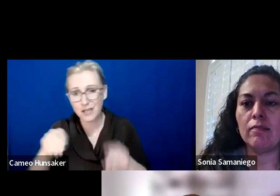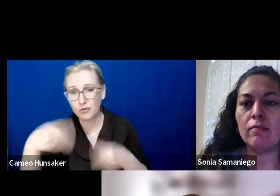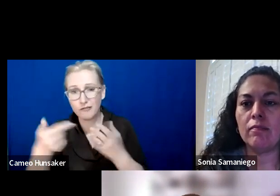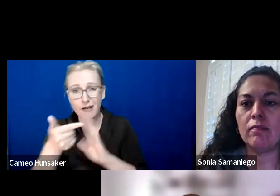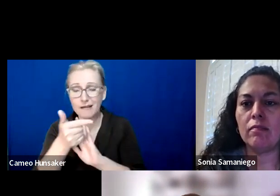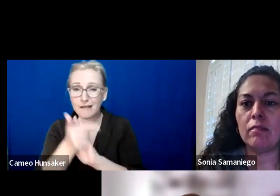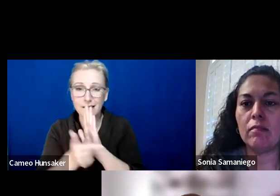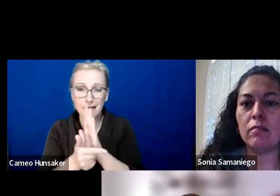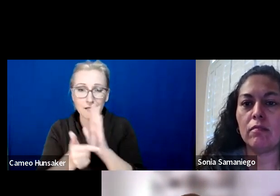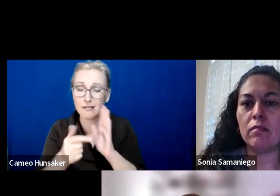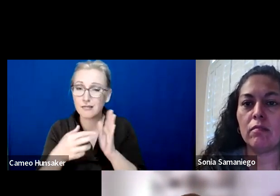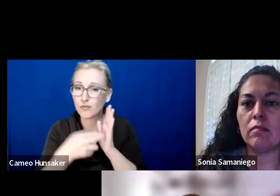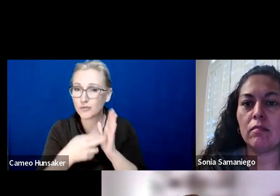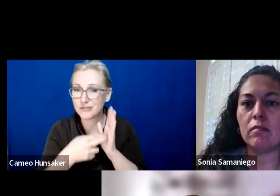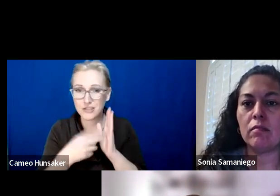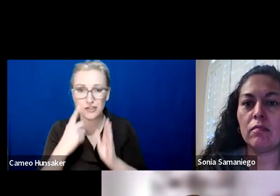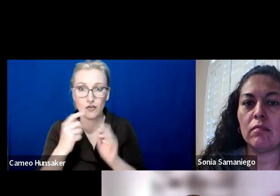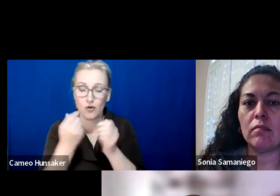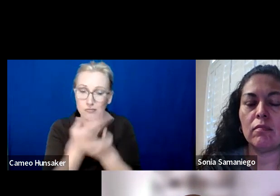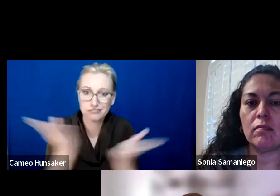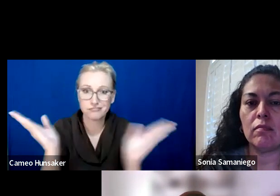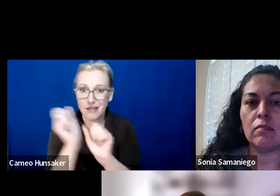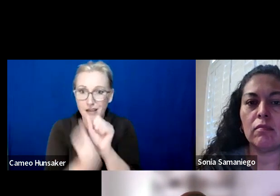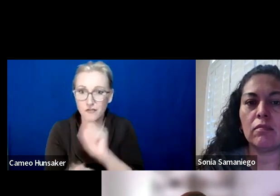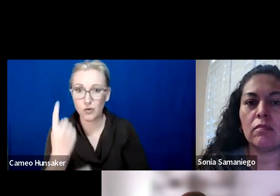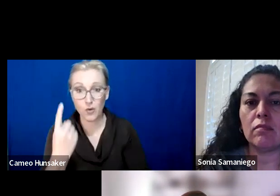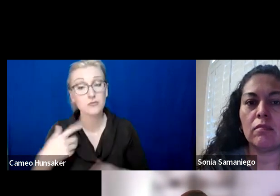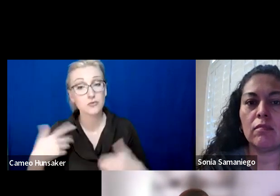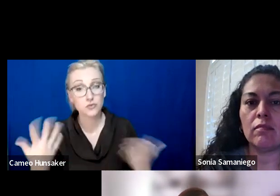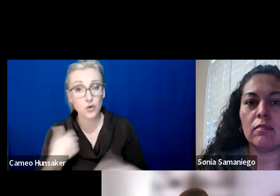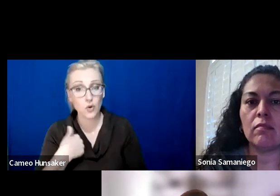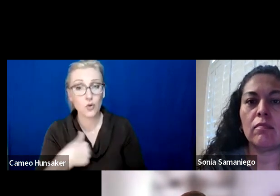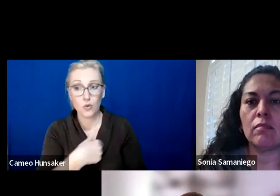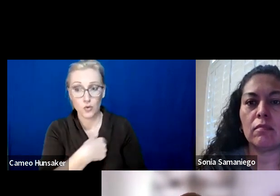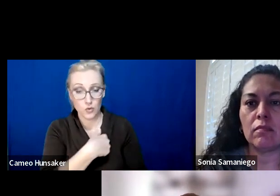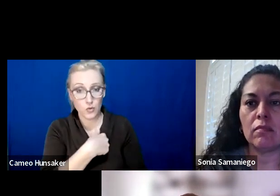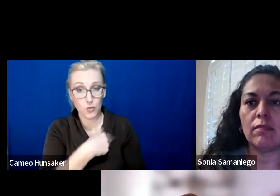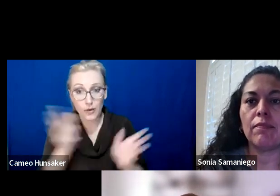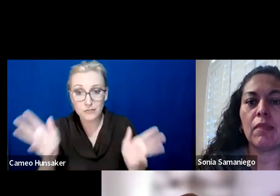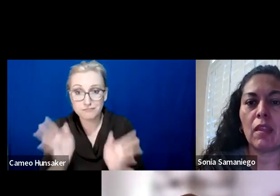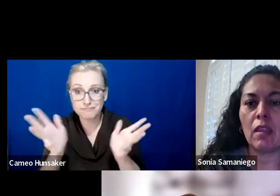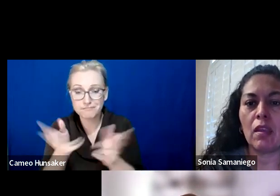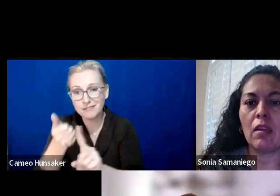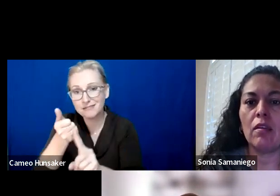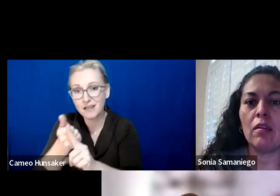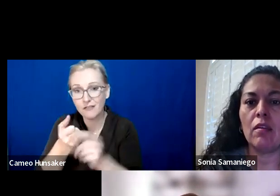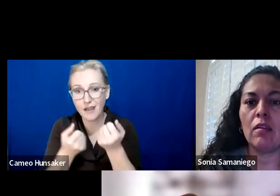it, we do put a lot of effort as well into the creation of self-advocacy resources so